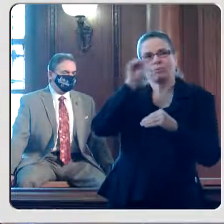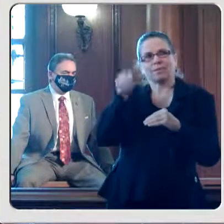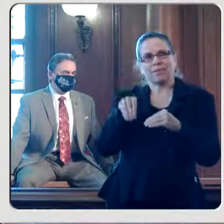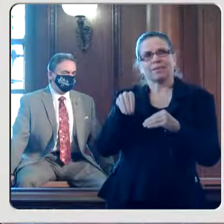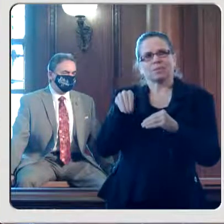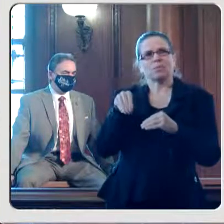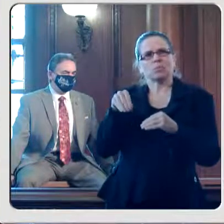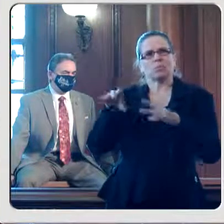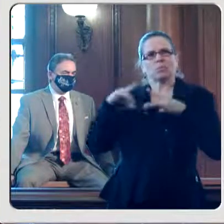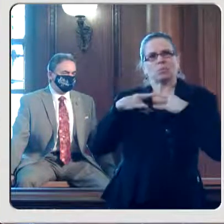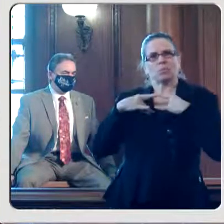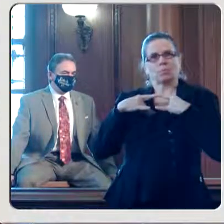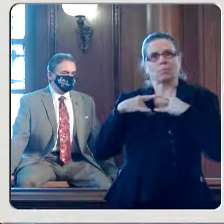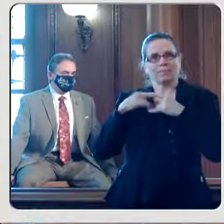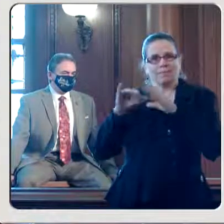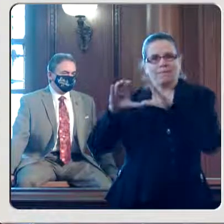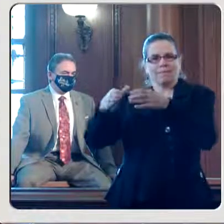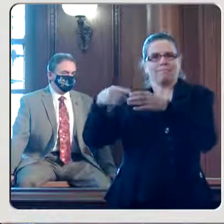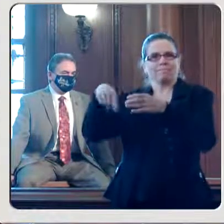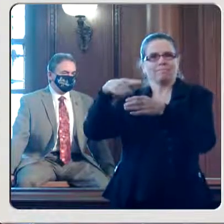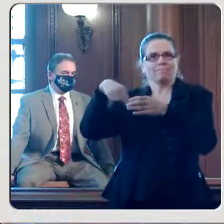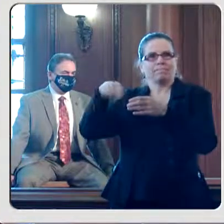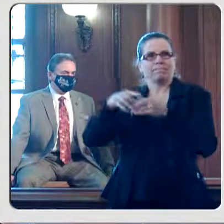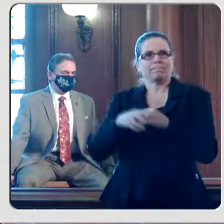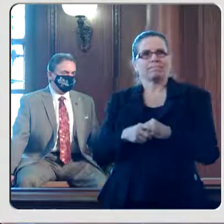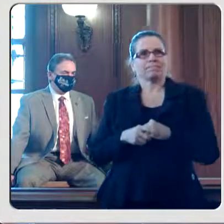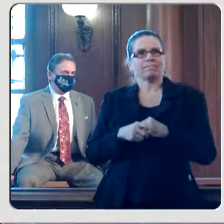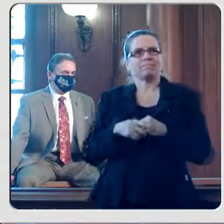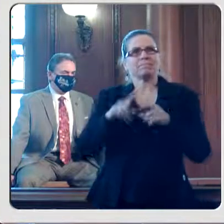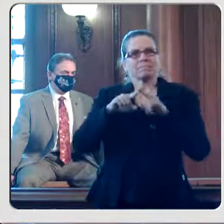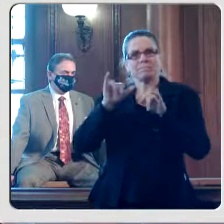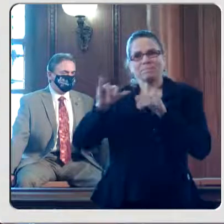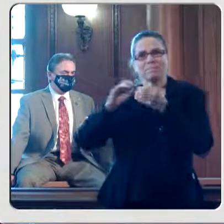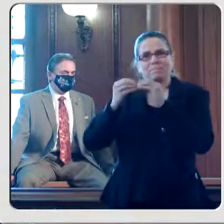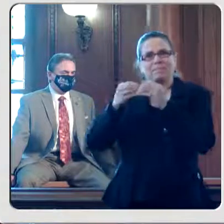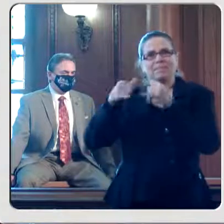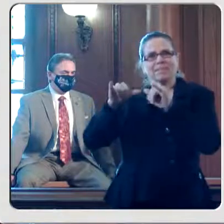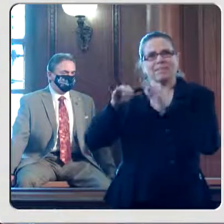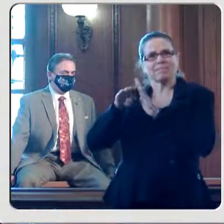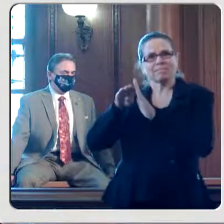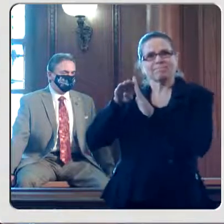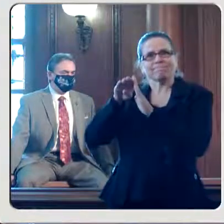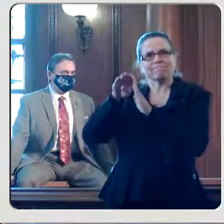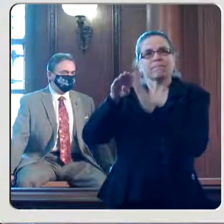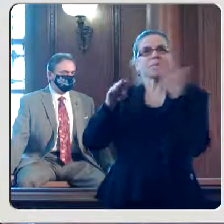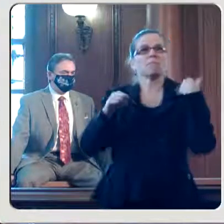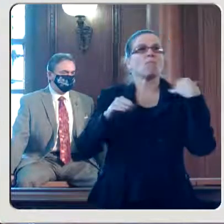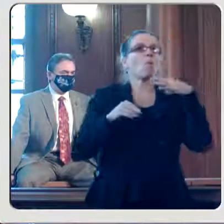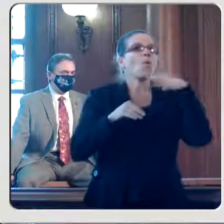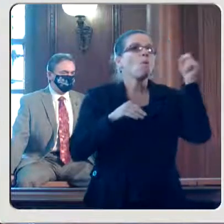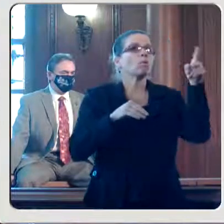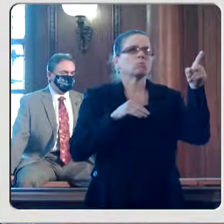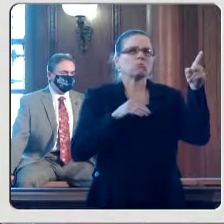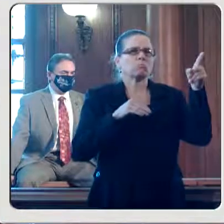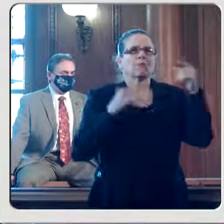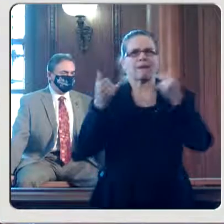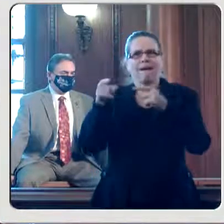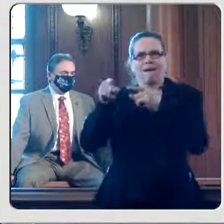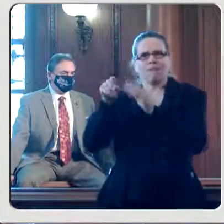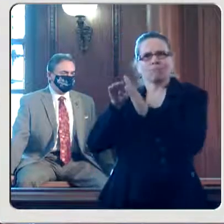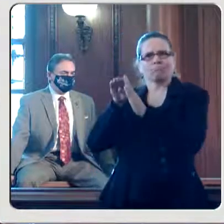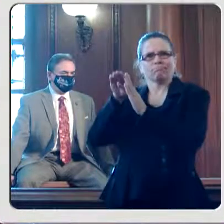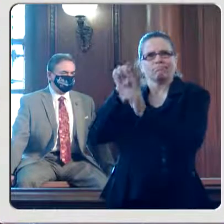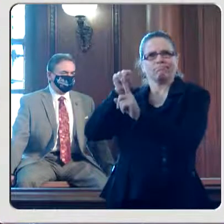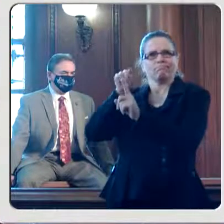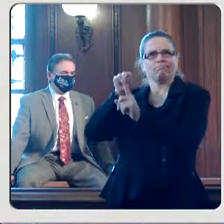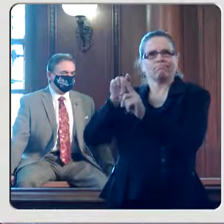at increased levels compared to the rest of the age groups in our population. Now